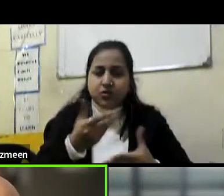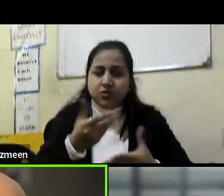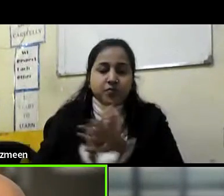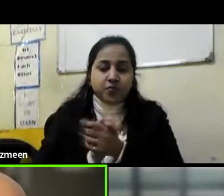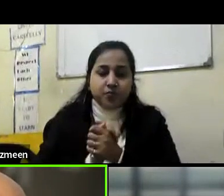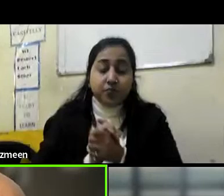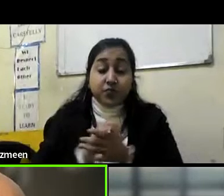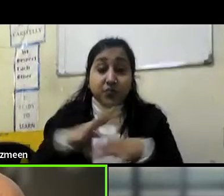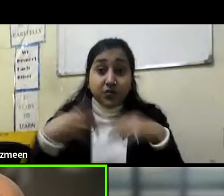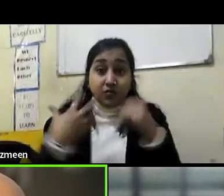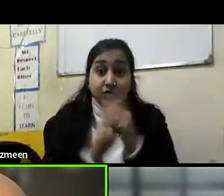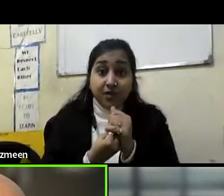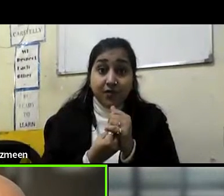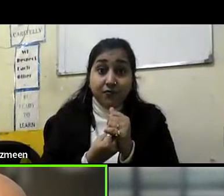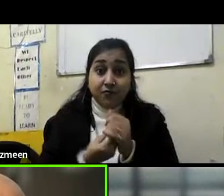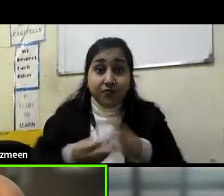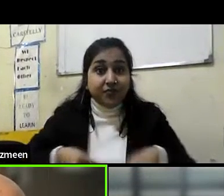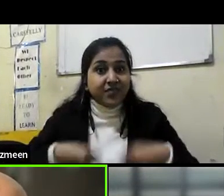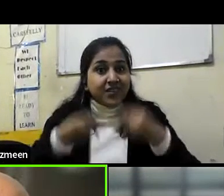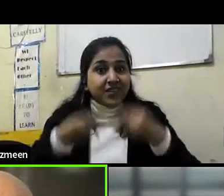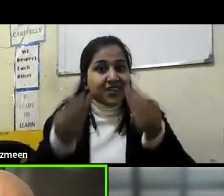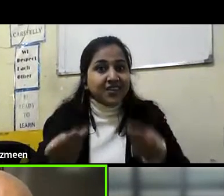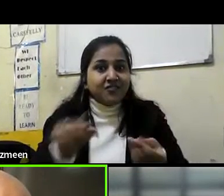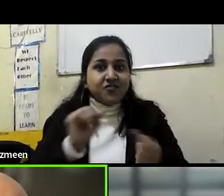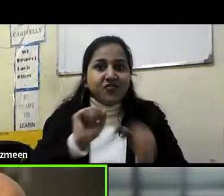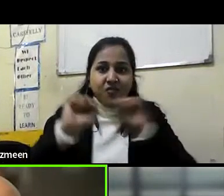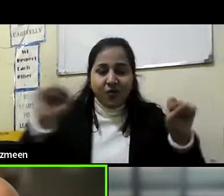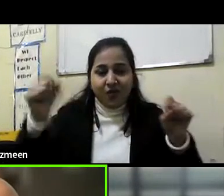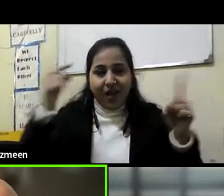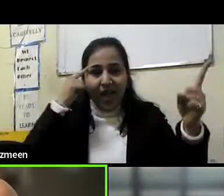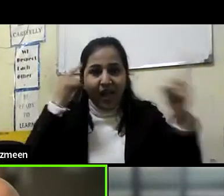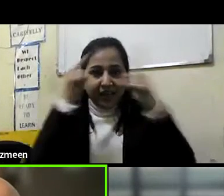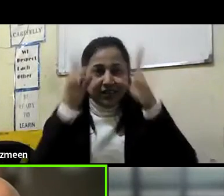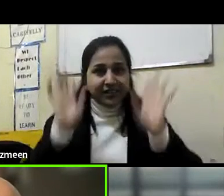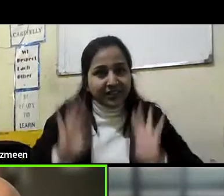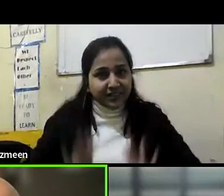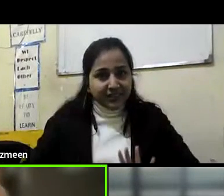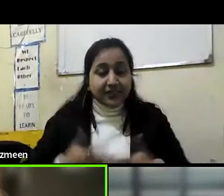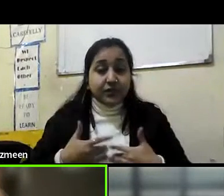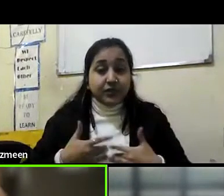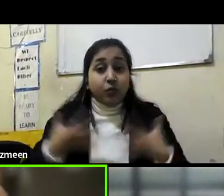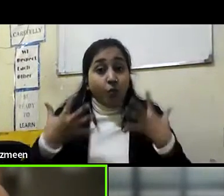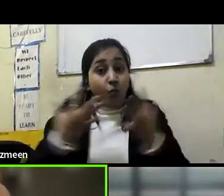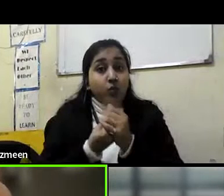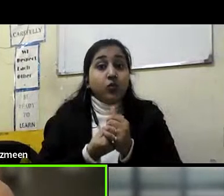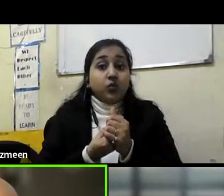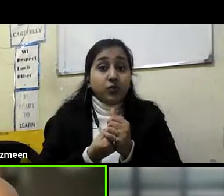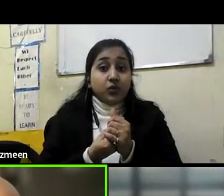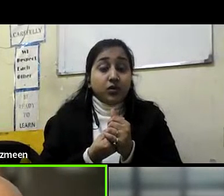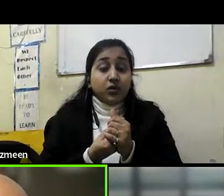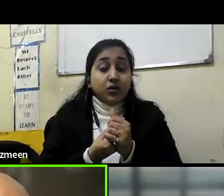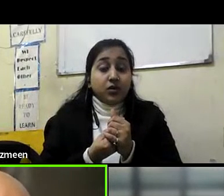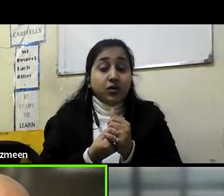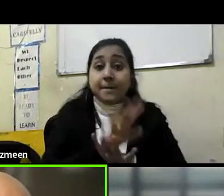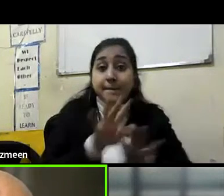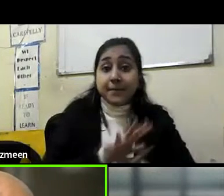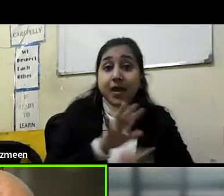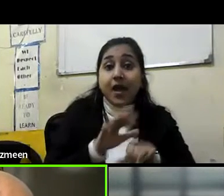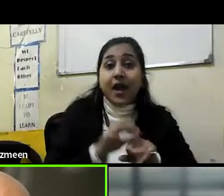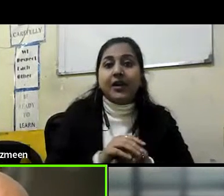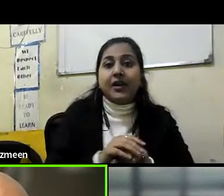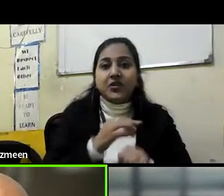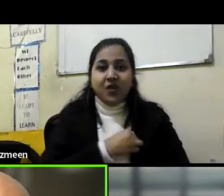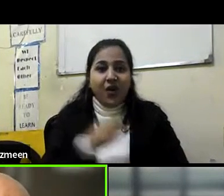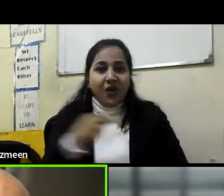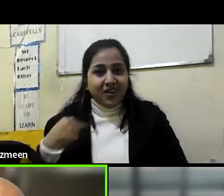entire portal thing where they are also aggregating. So what I will do, I will organize a meeting with Dr. Meera Shenoy and